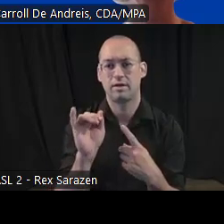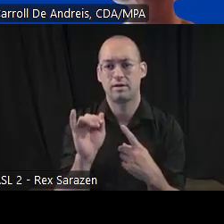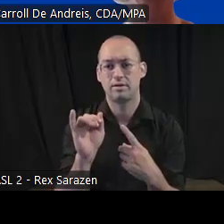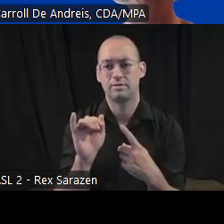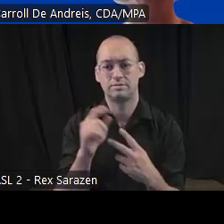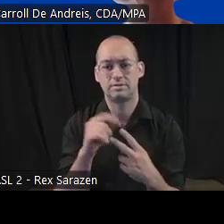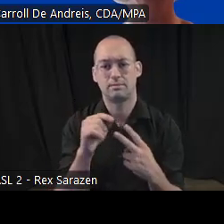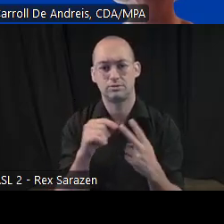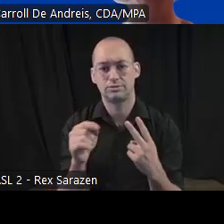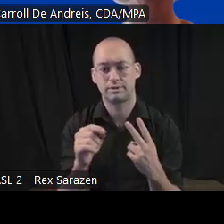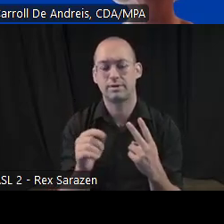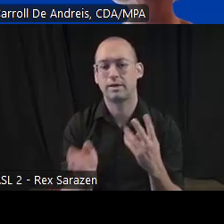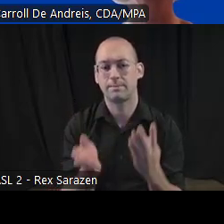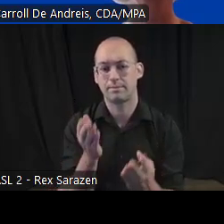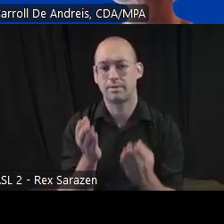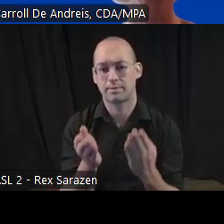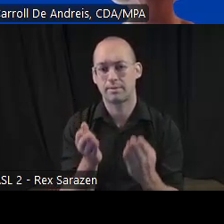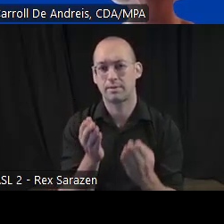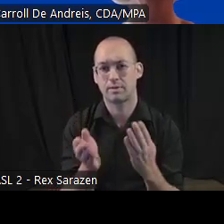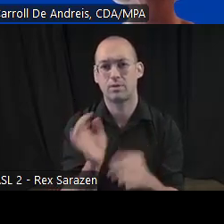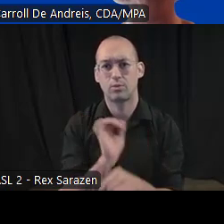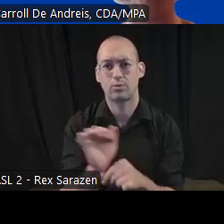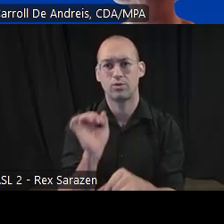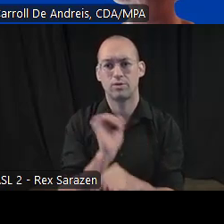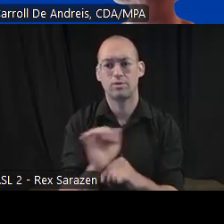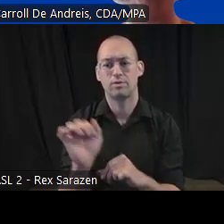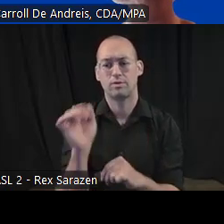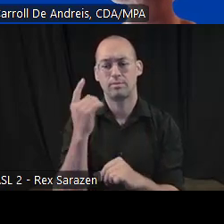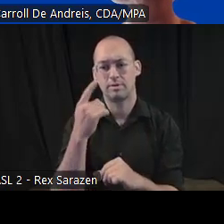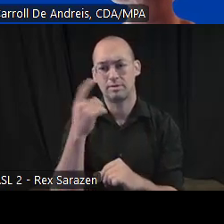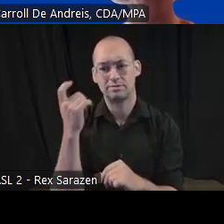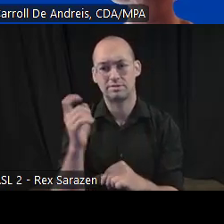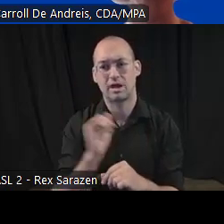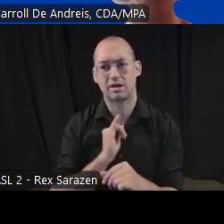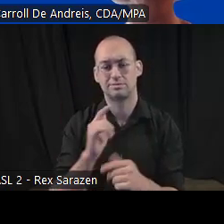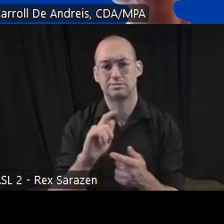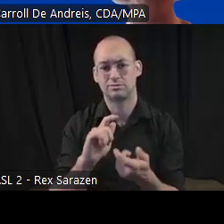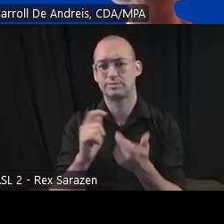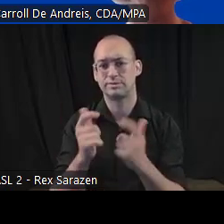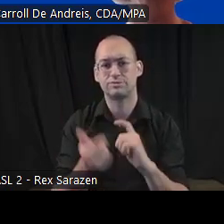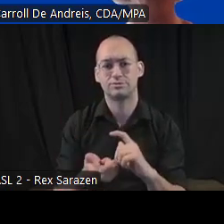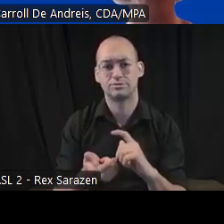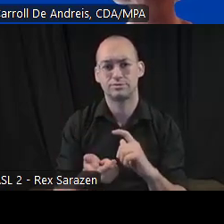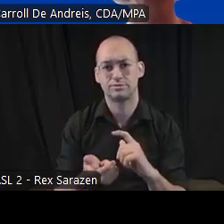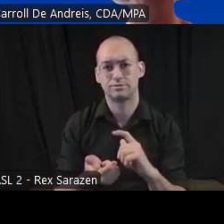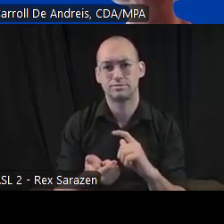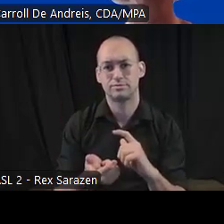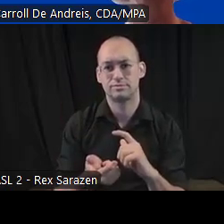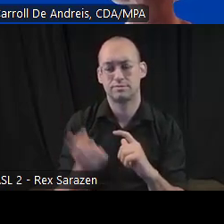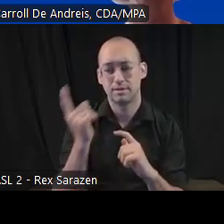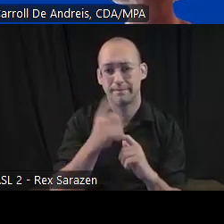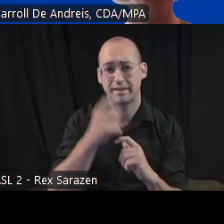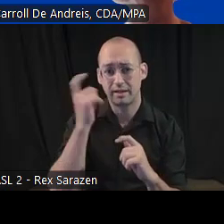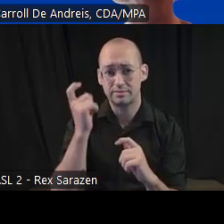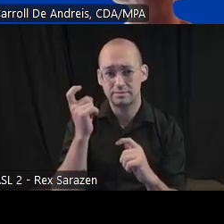option that may work because I switched out of managed care